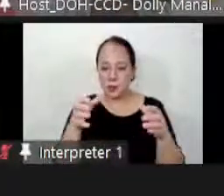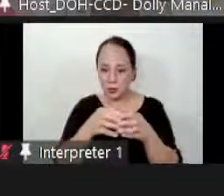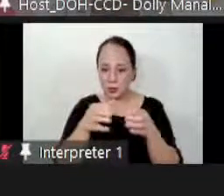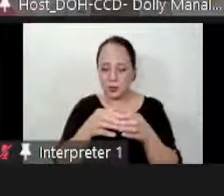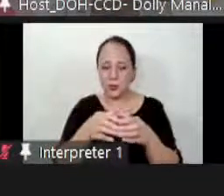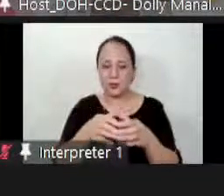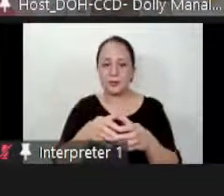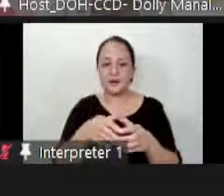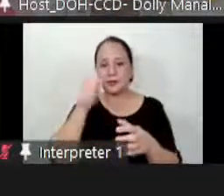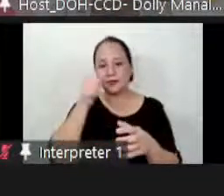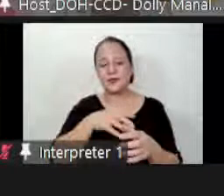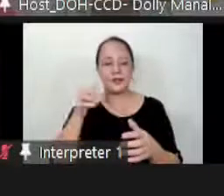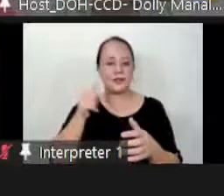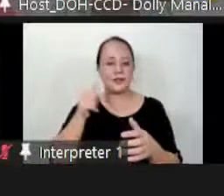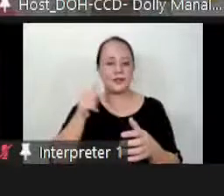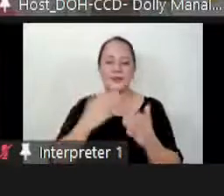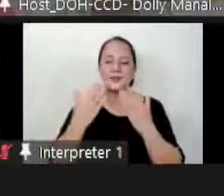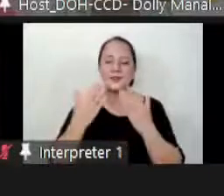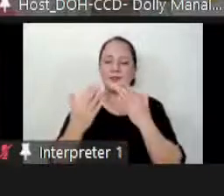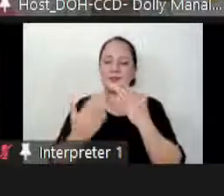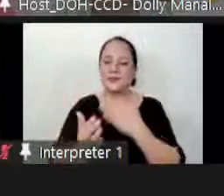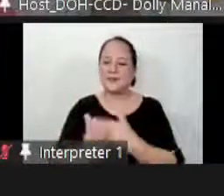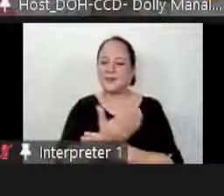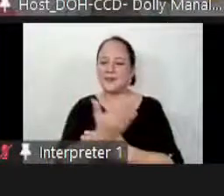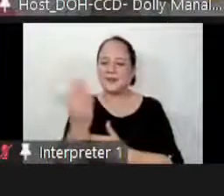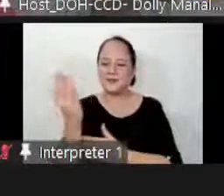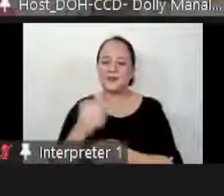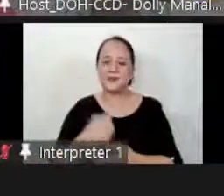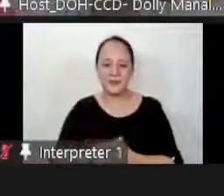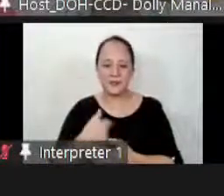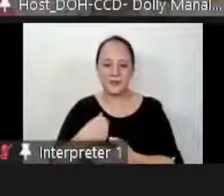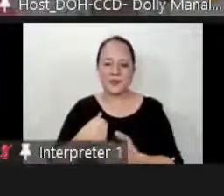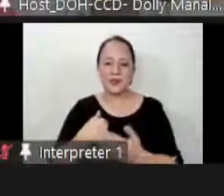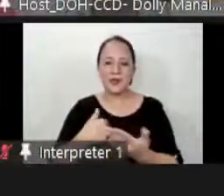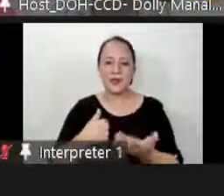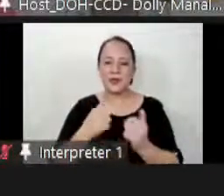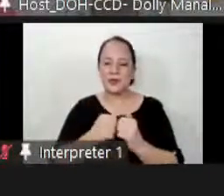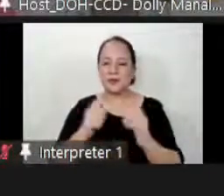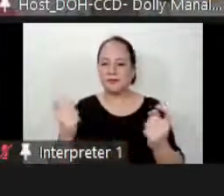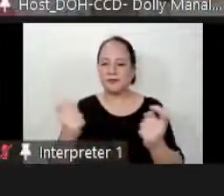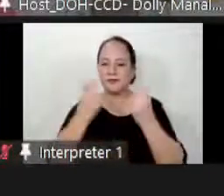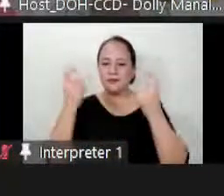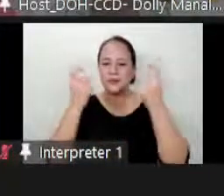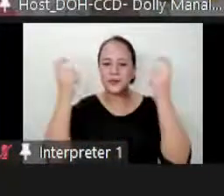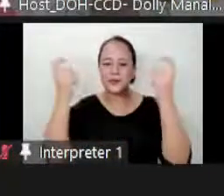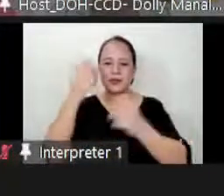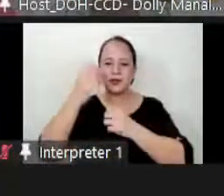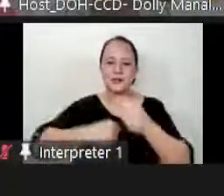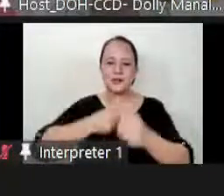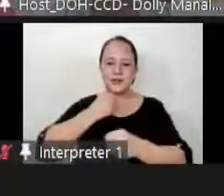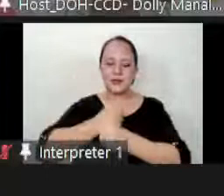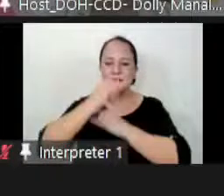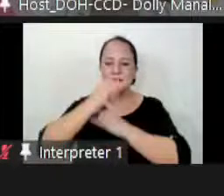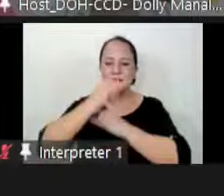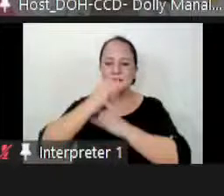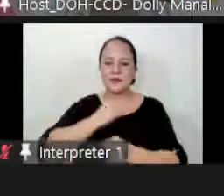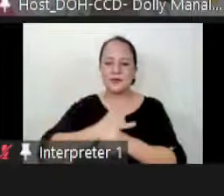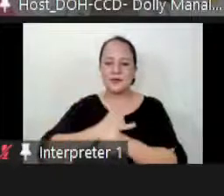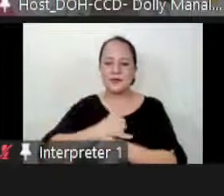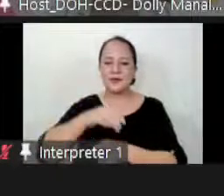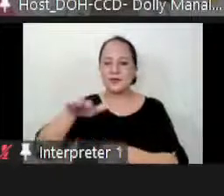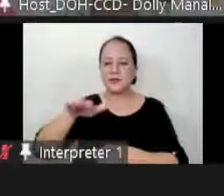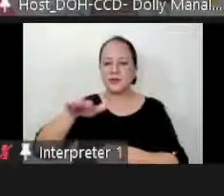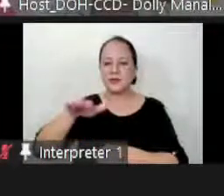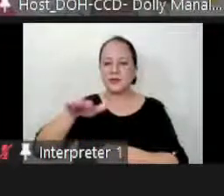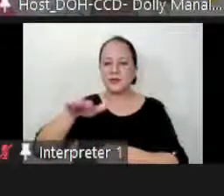and gentlemen, magandang umaga po sa inyong lahat and a meaningful celebration of this year's International Childhood